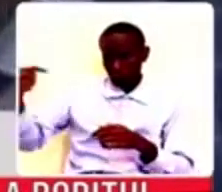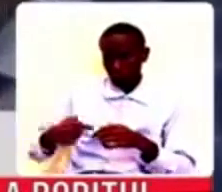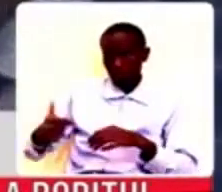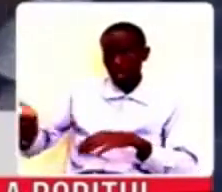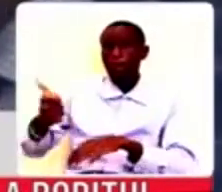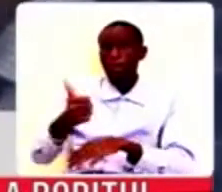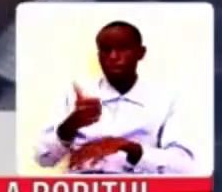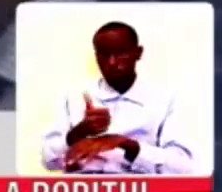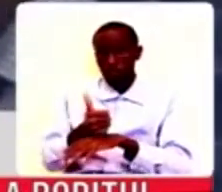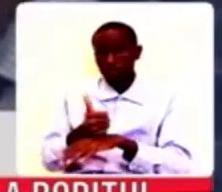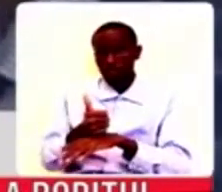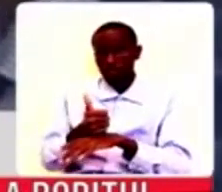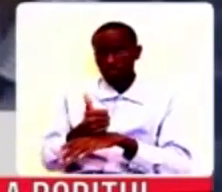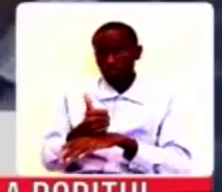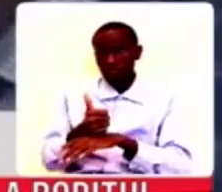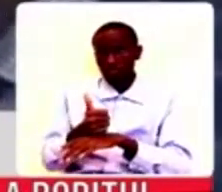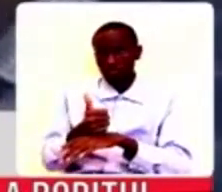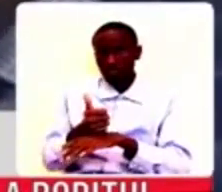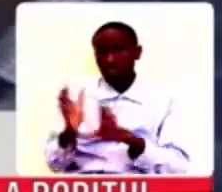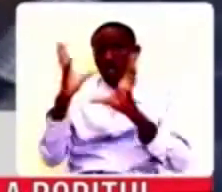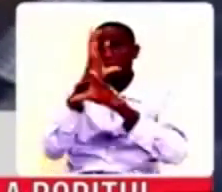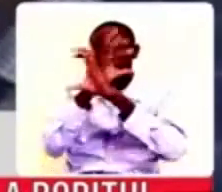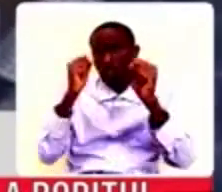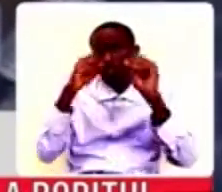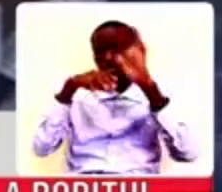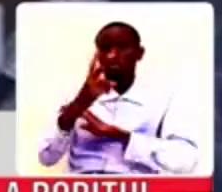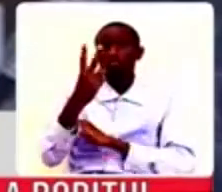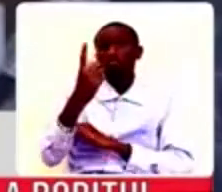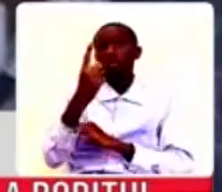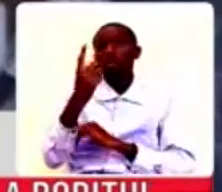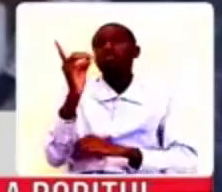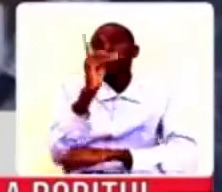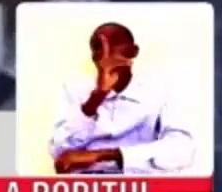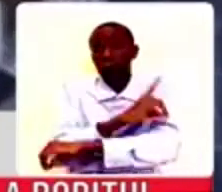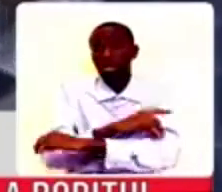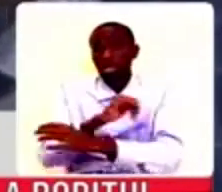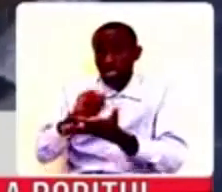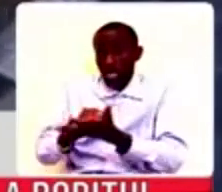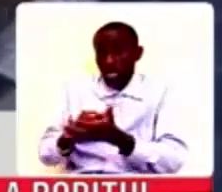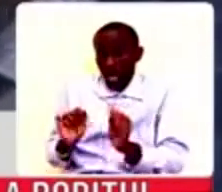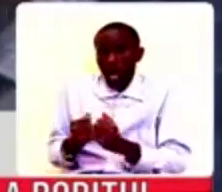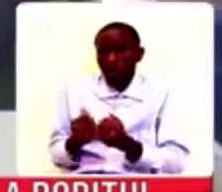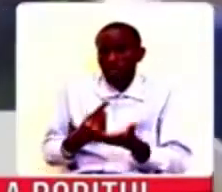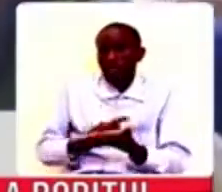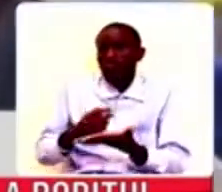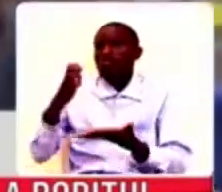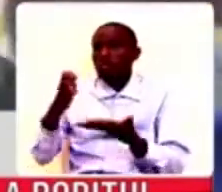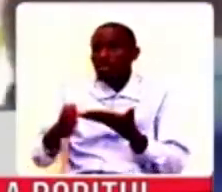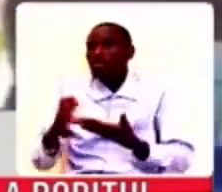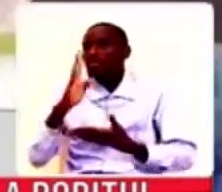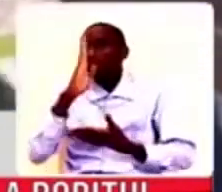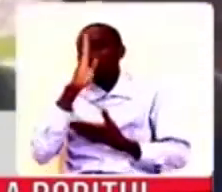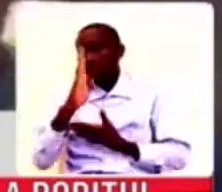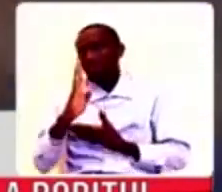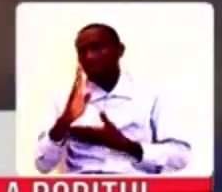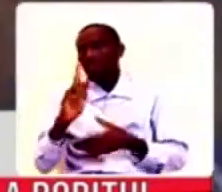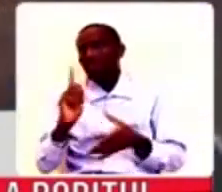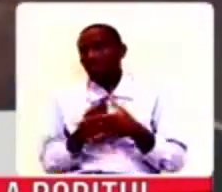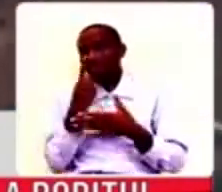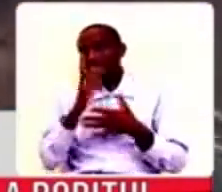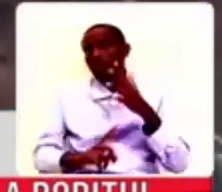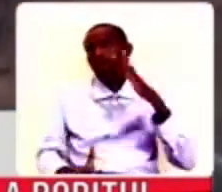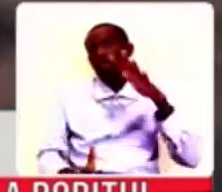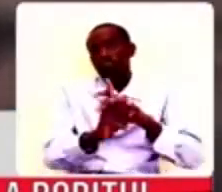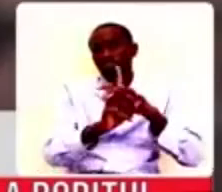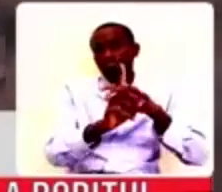of the party within 21 days. That was to happen this coming weekend on Sunday. Please speak to